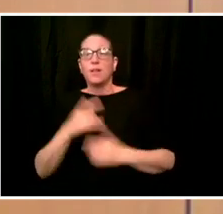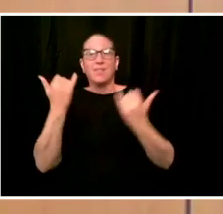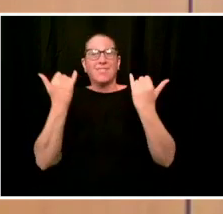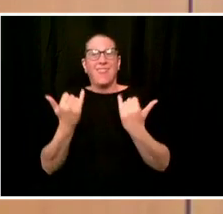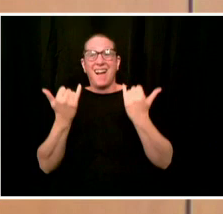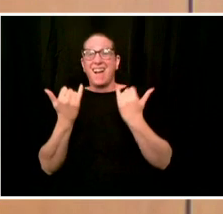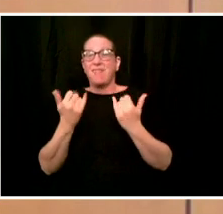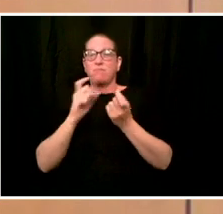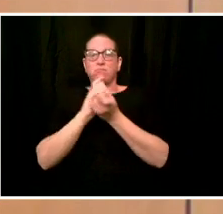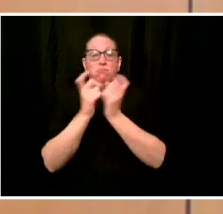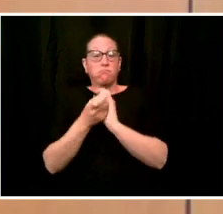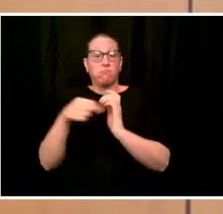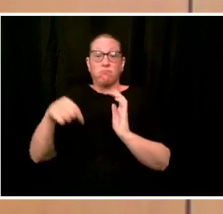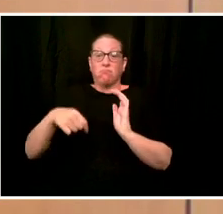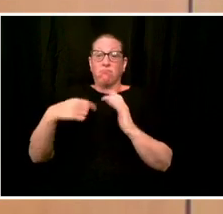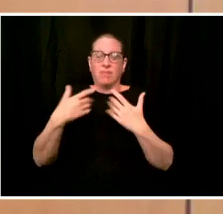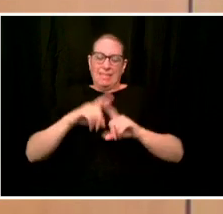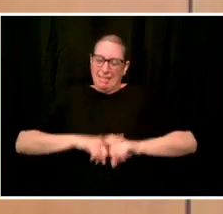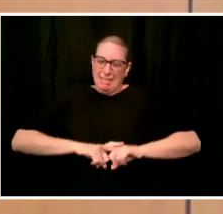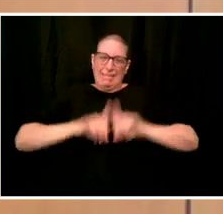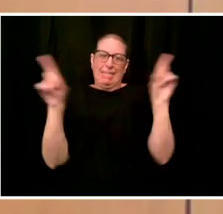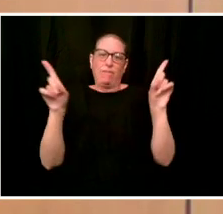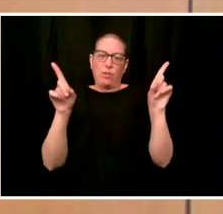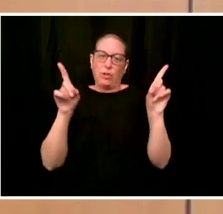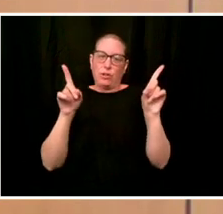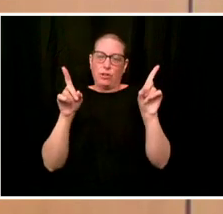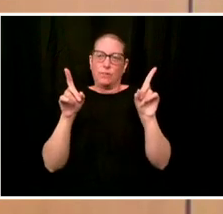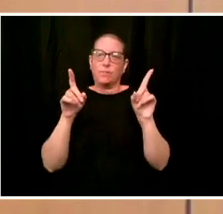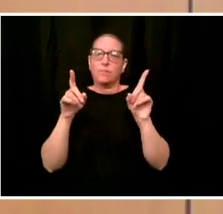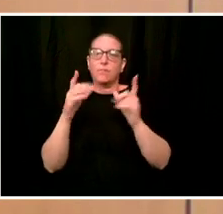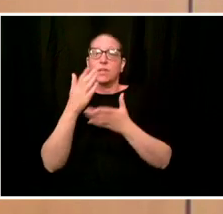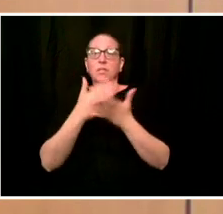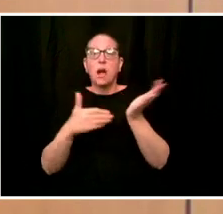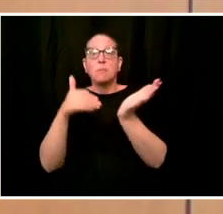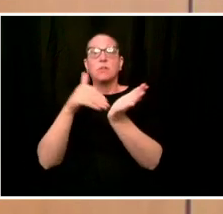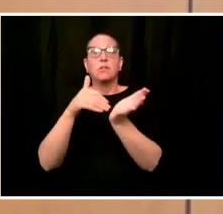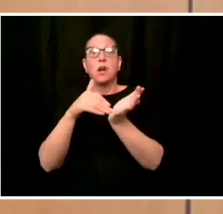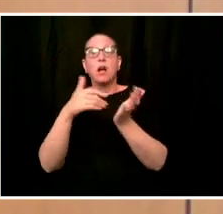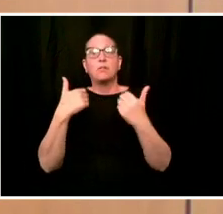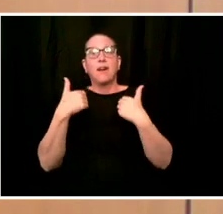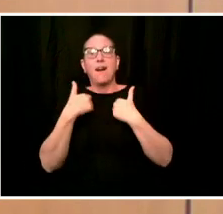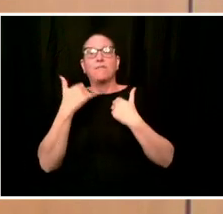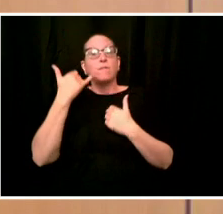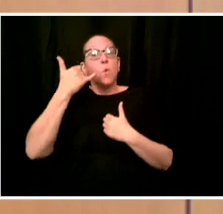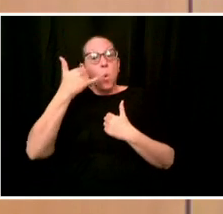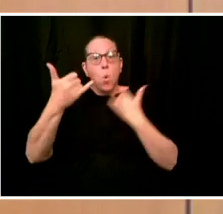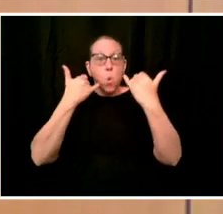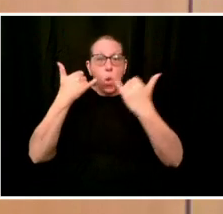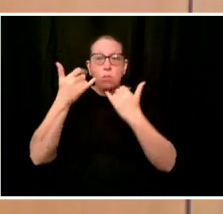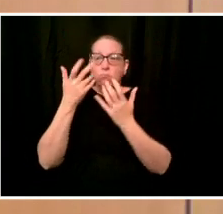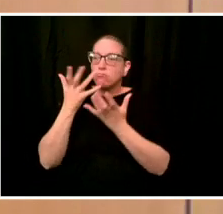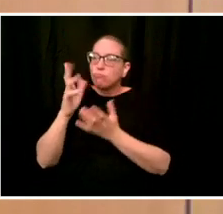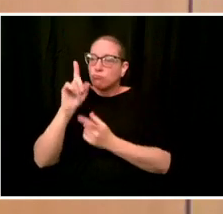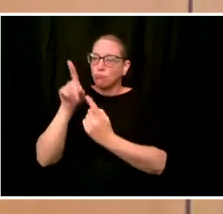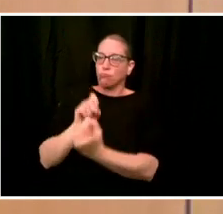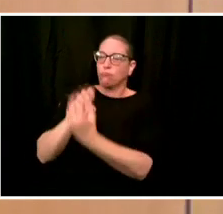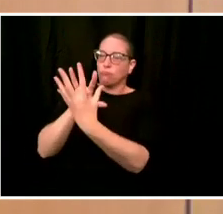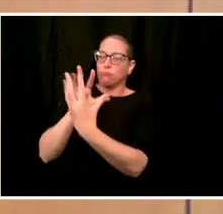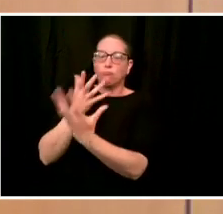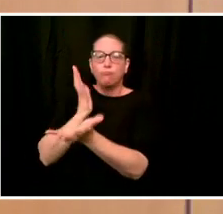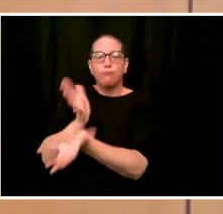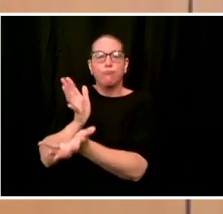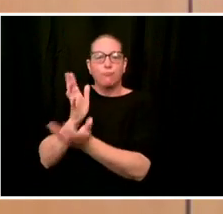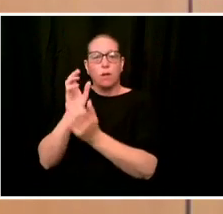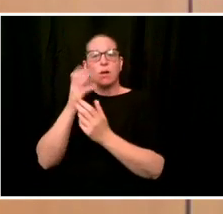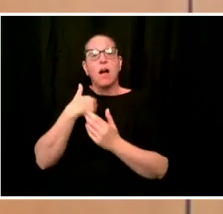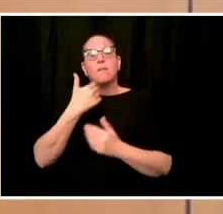have available telephonic services. There are others that are doing telemedicine by video. So there are a number